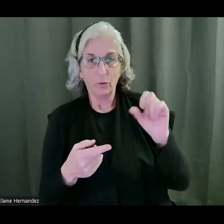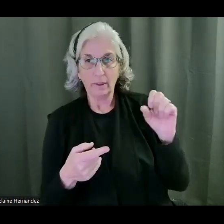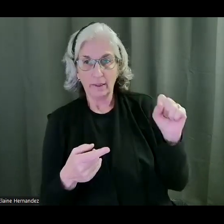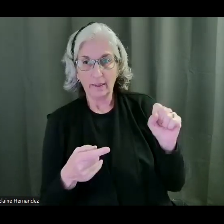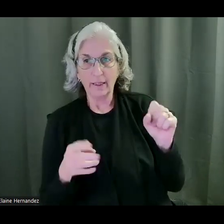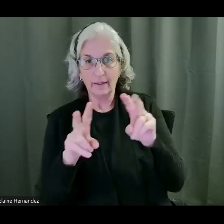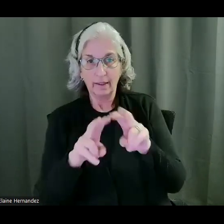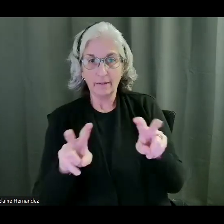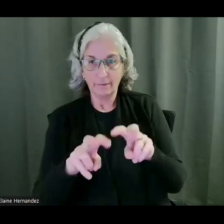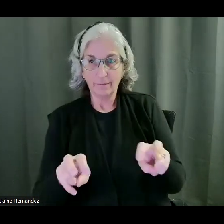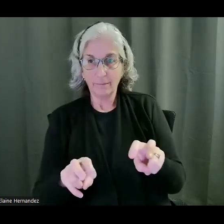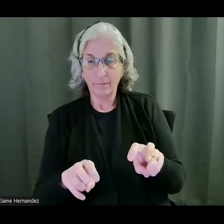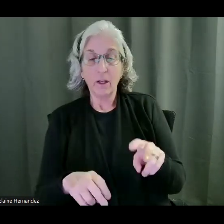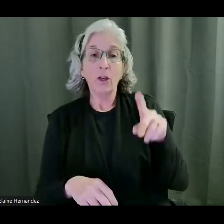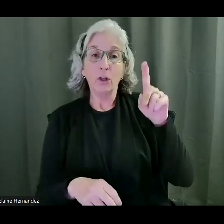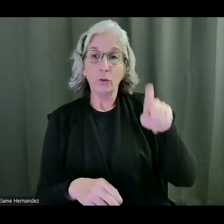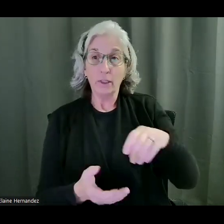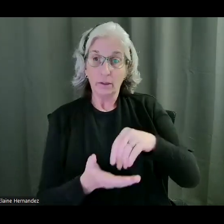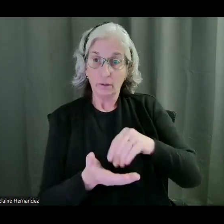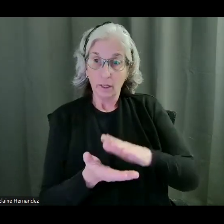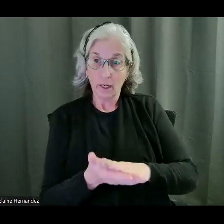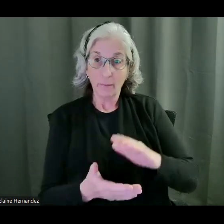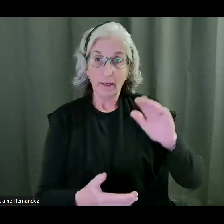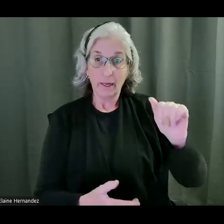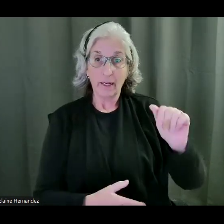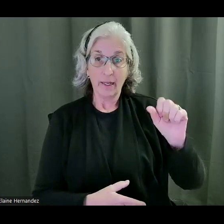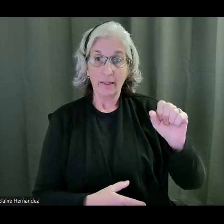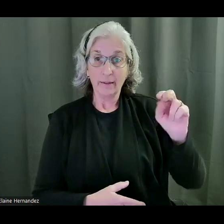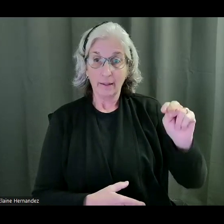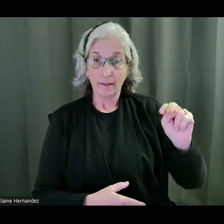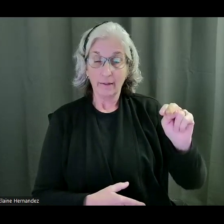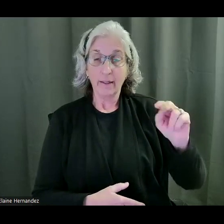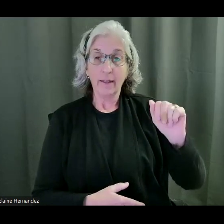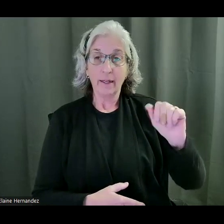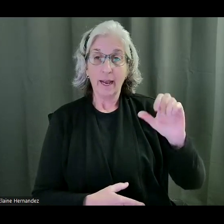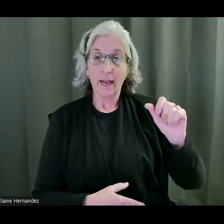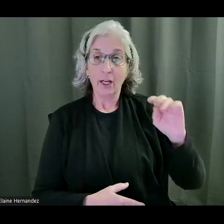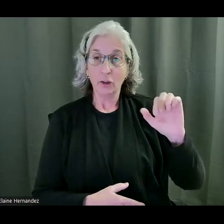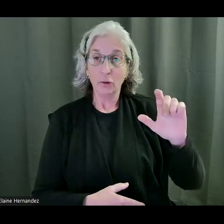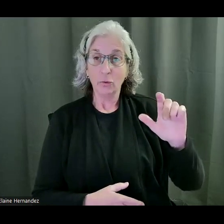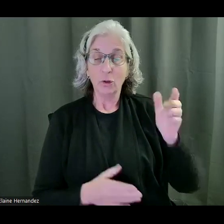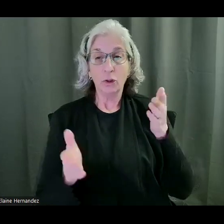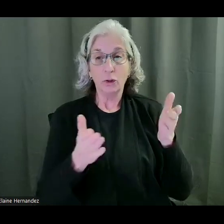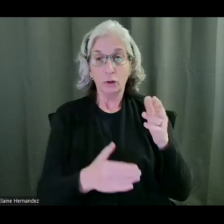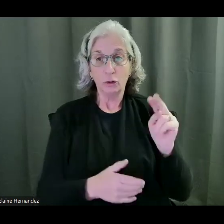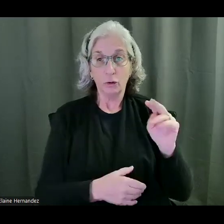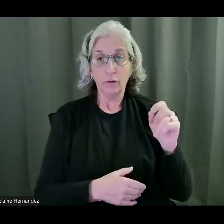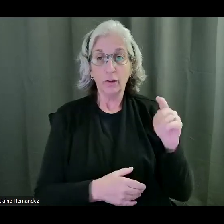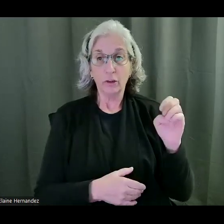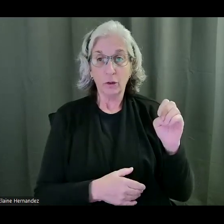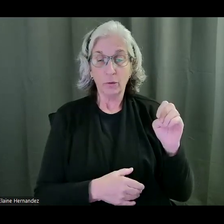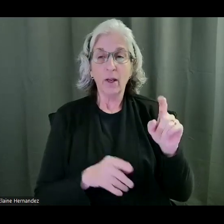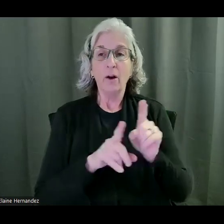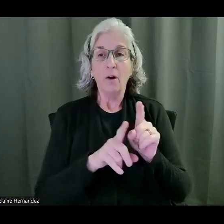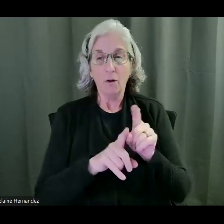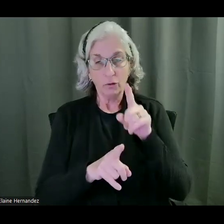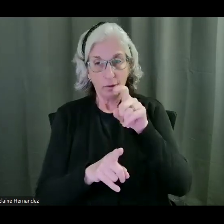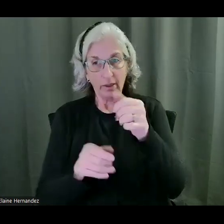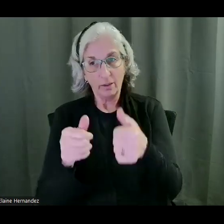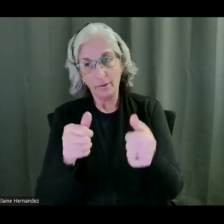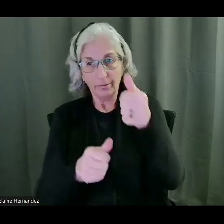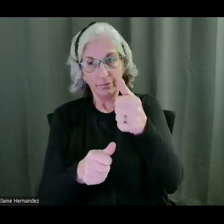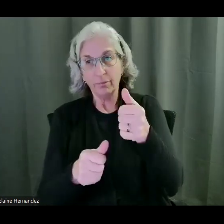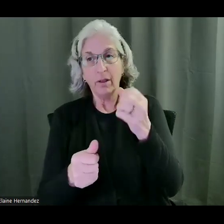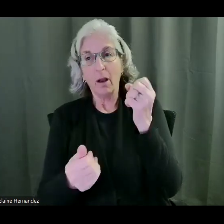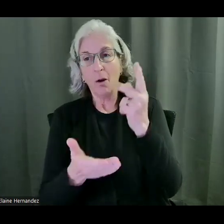note. It needs to be approved by a manager as well. So Ashley's going to go ahead and talk to you a little bit more about Ben, the